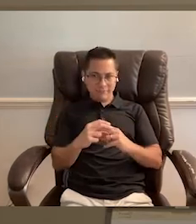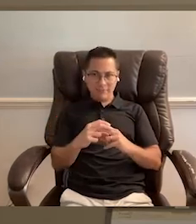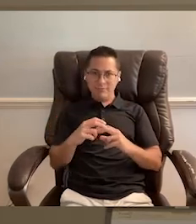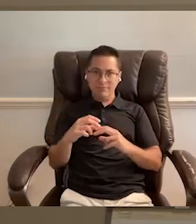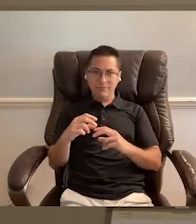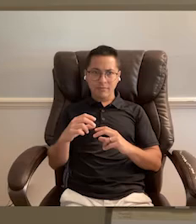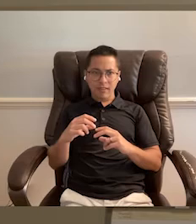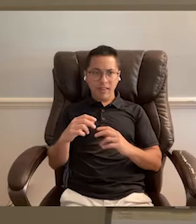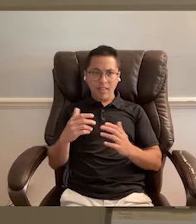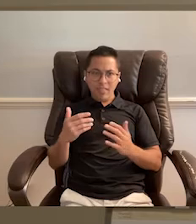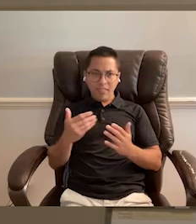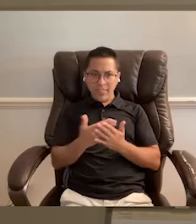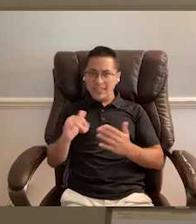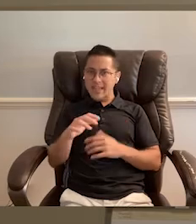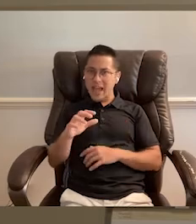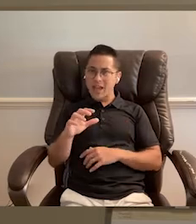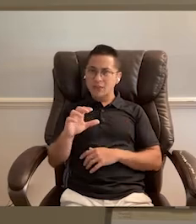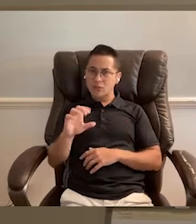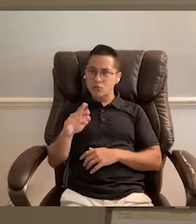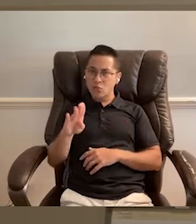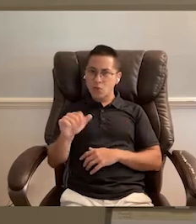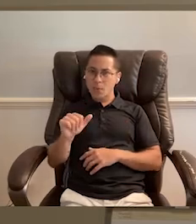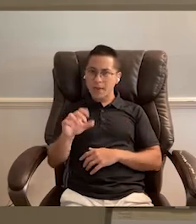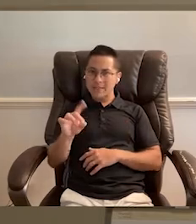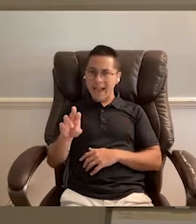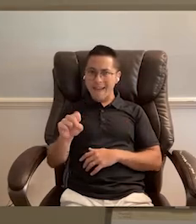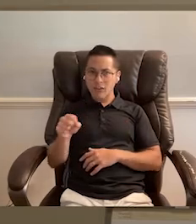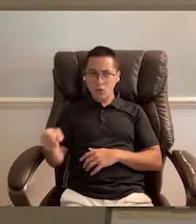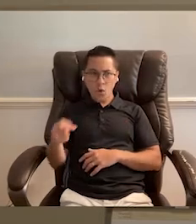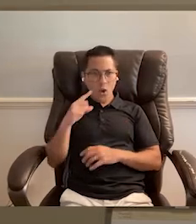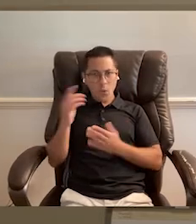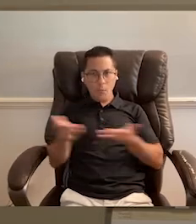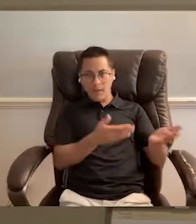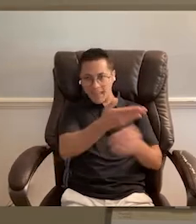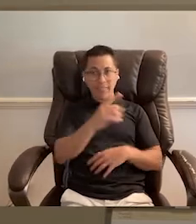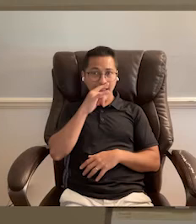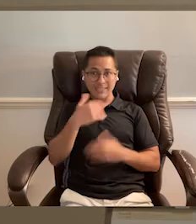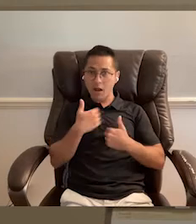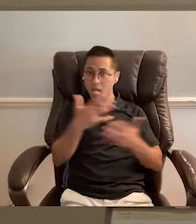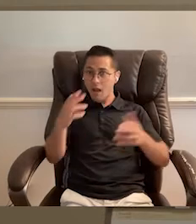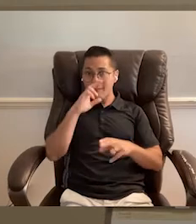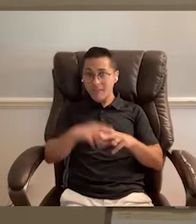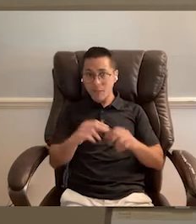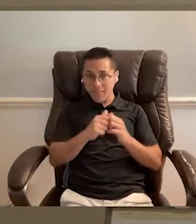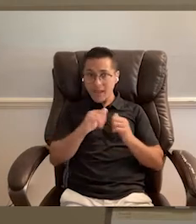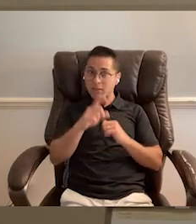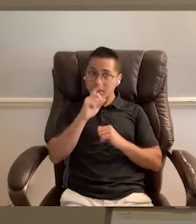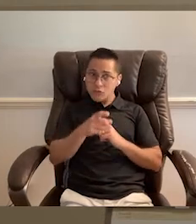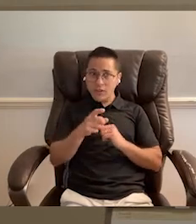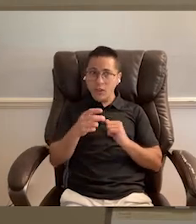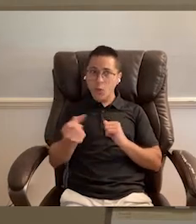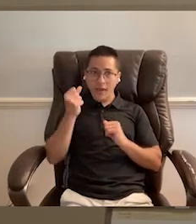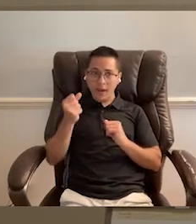to mention that Ms. Belmacitos is our rehab engineering technician that's based in